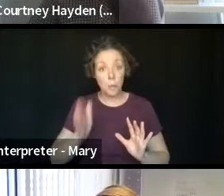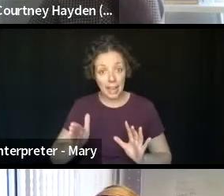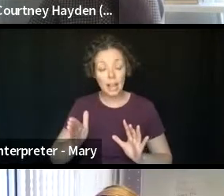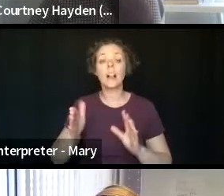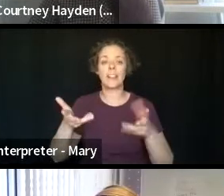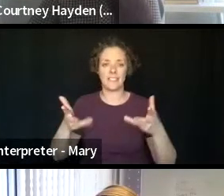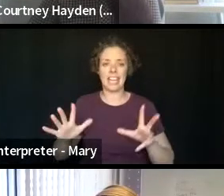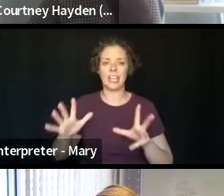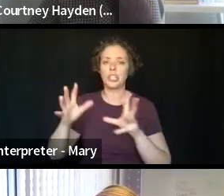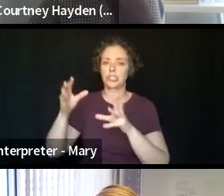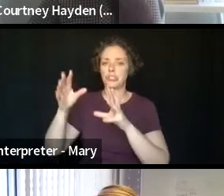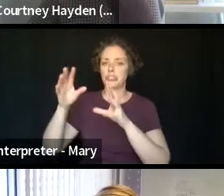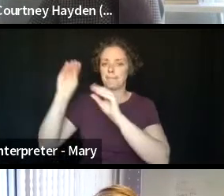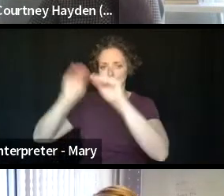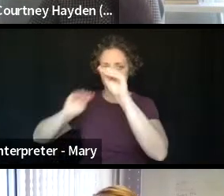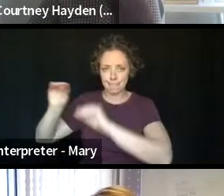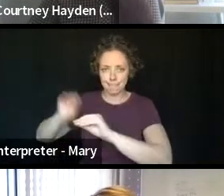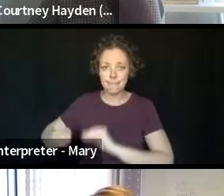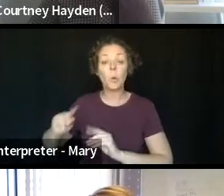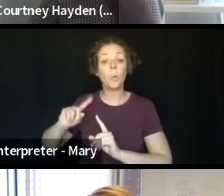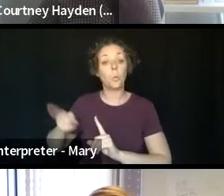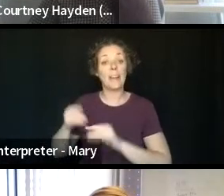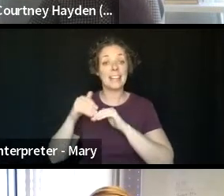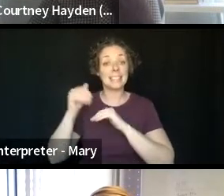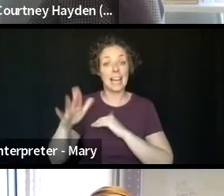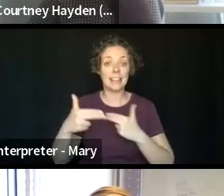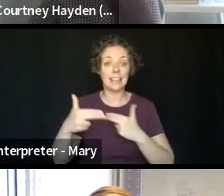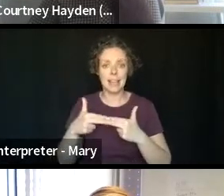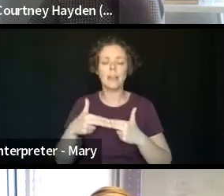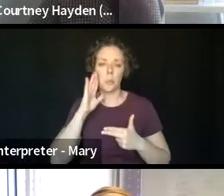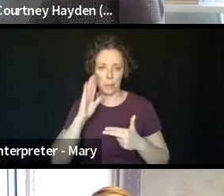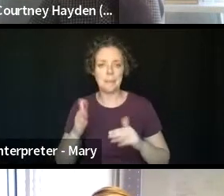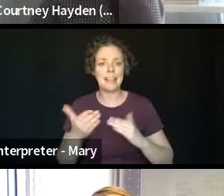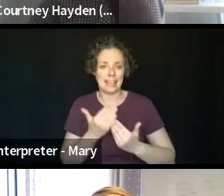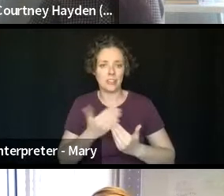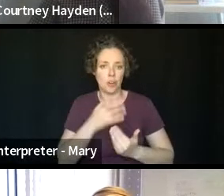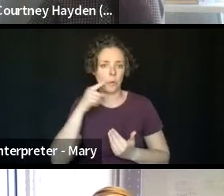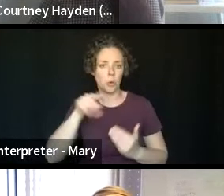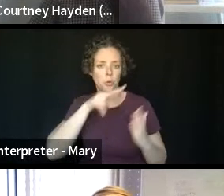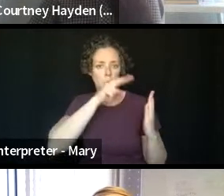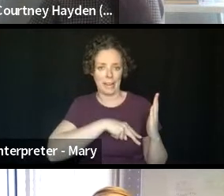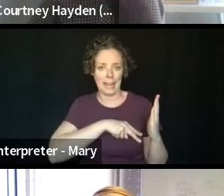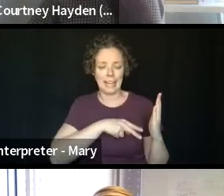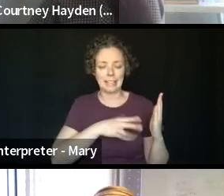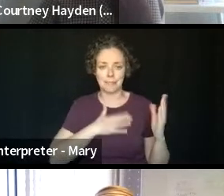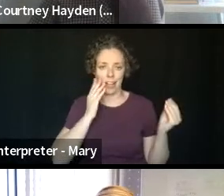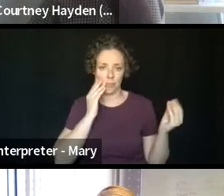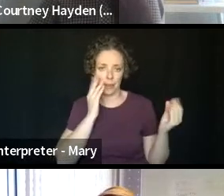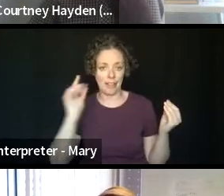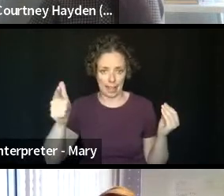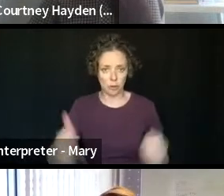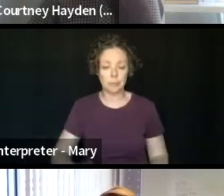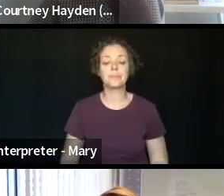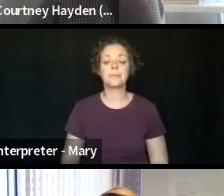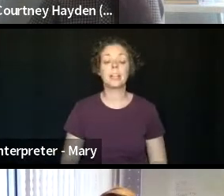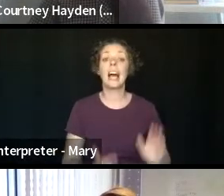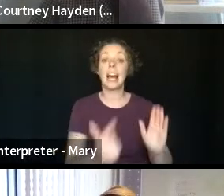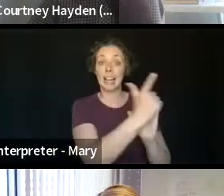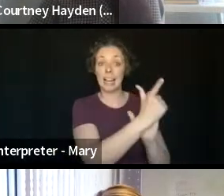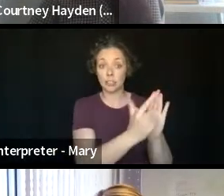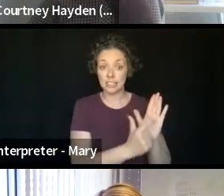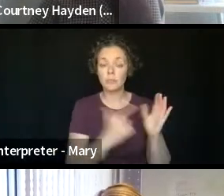when they send out the slides, it'll be easier for you guys to read through it. So the legislature is on spring break right